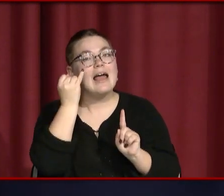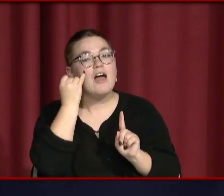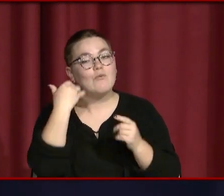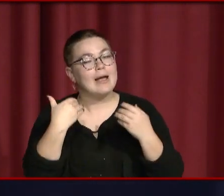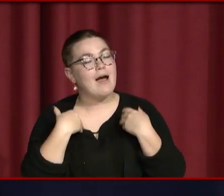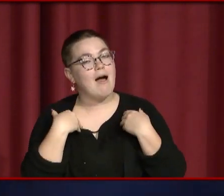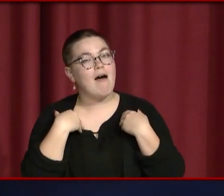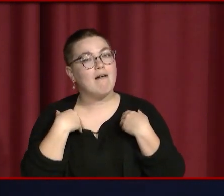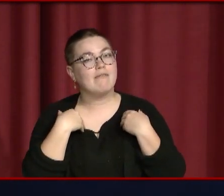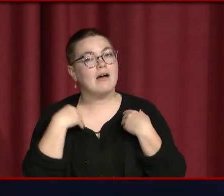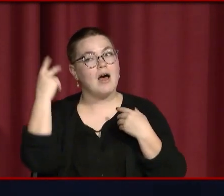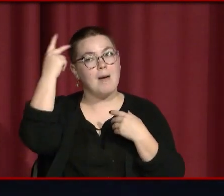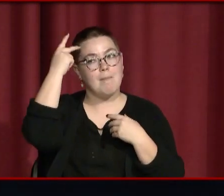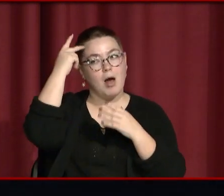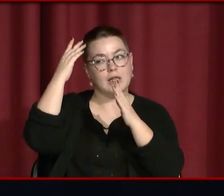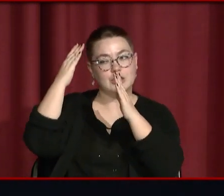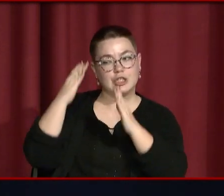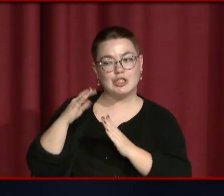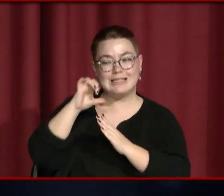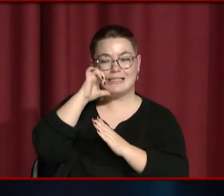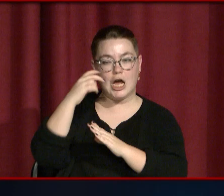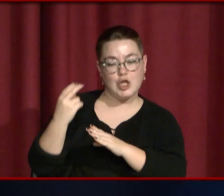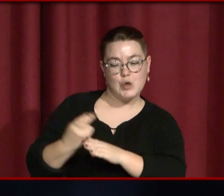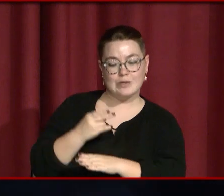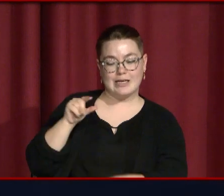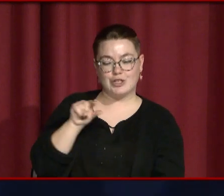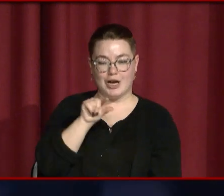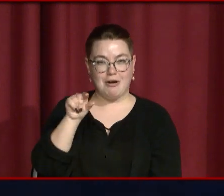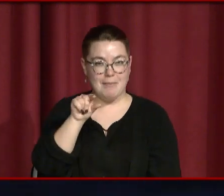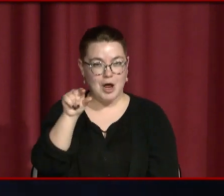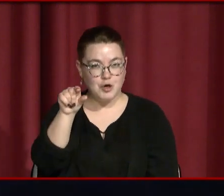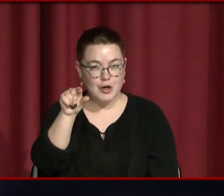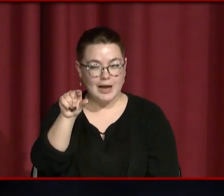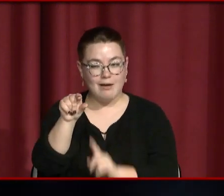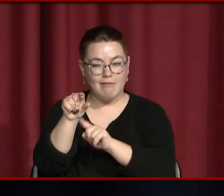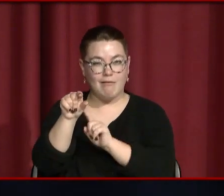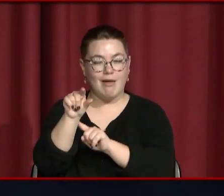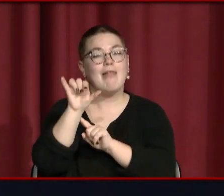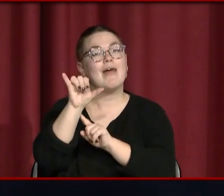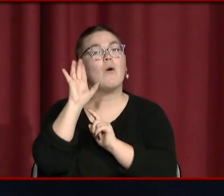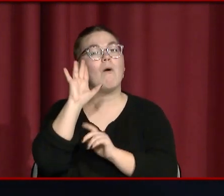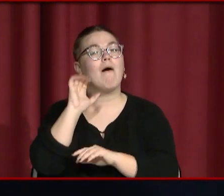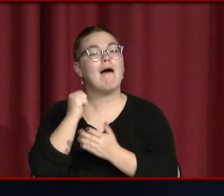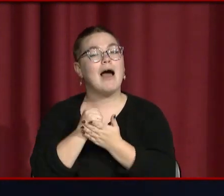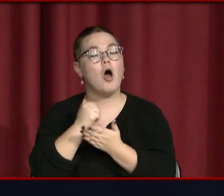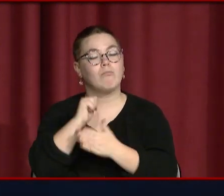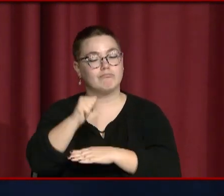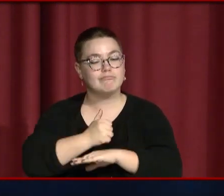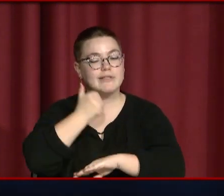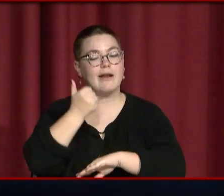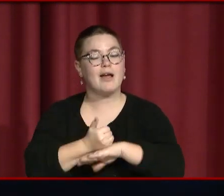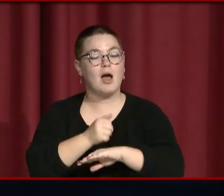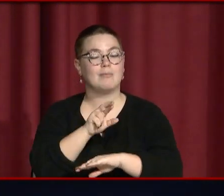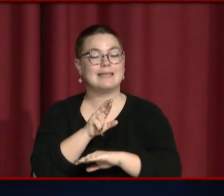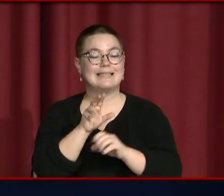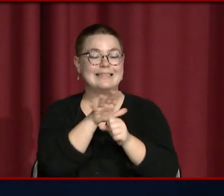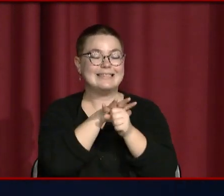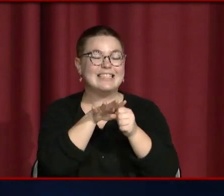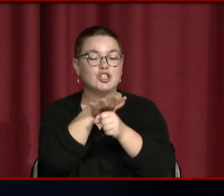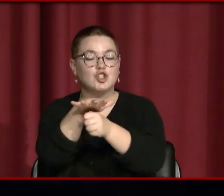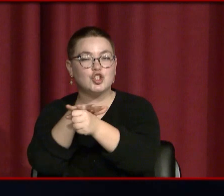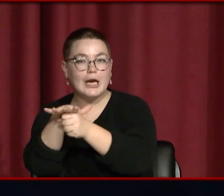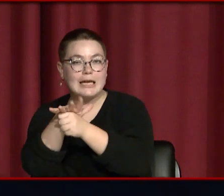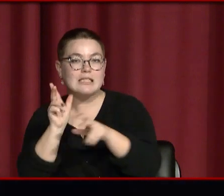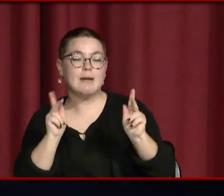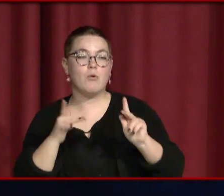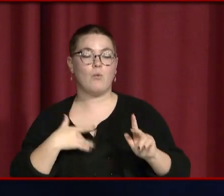politicians out of the gerrymandering process, it could help to create districts that people feel better about and maybe reduce